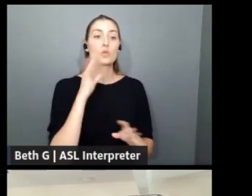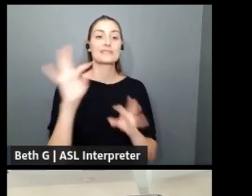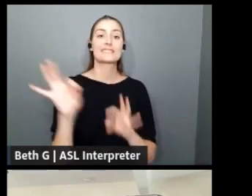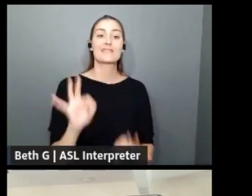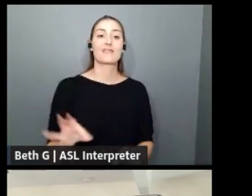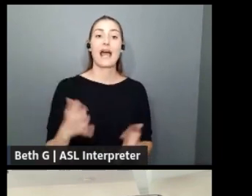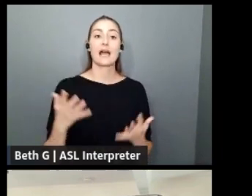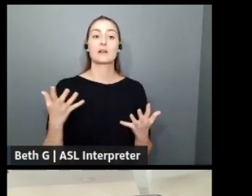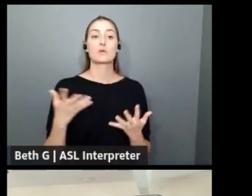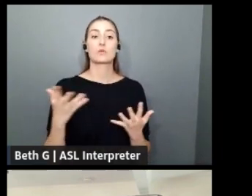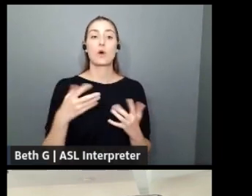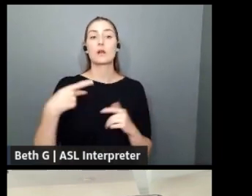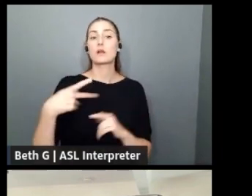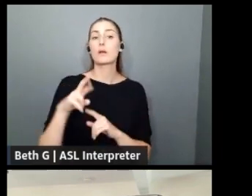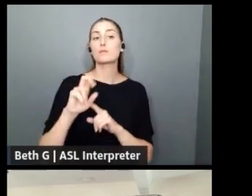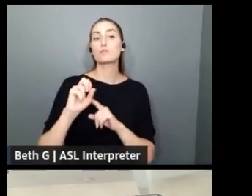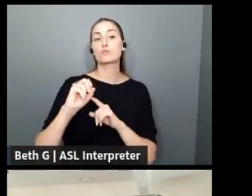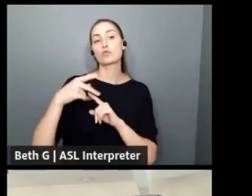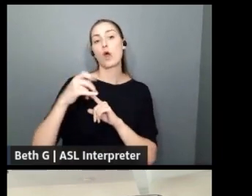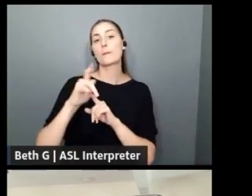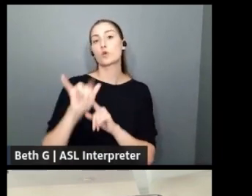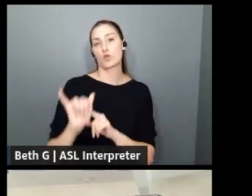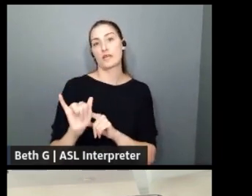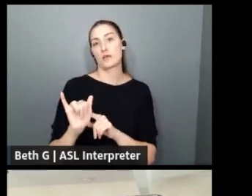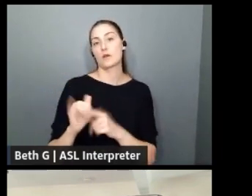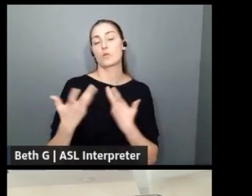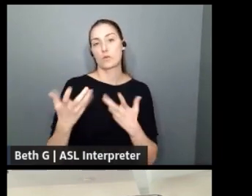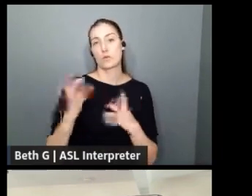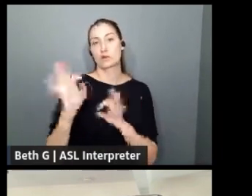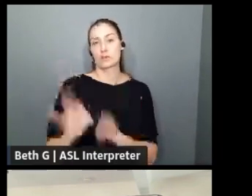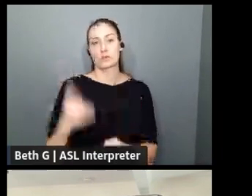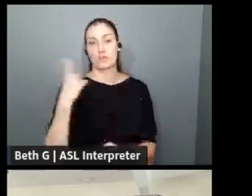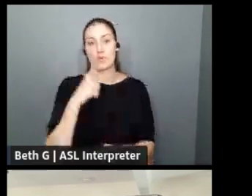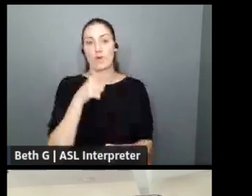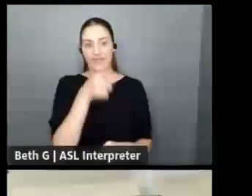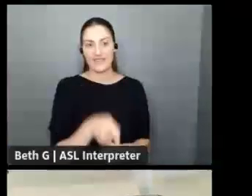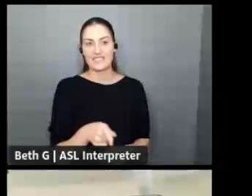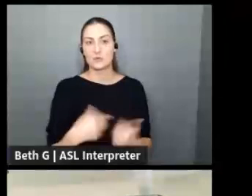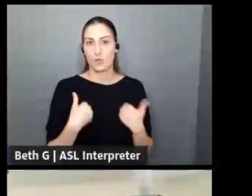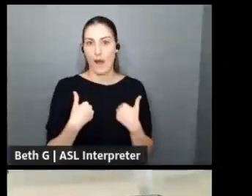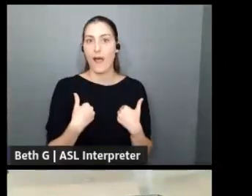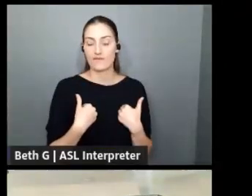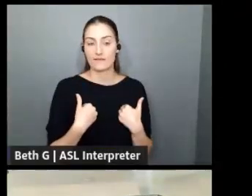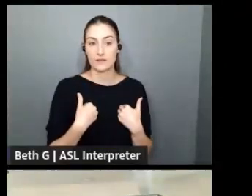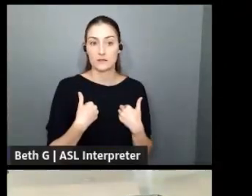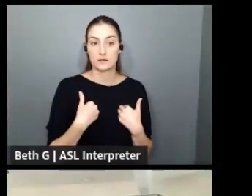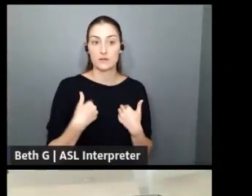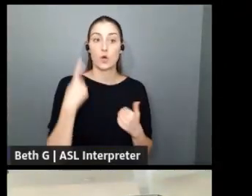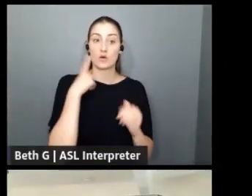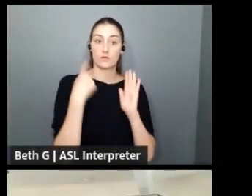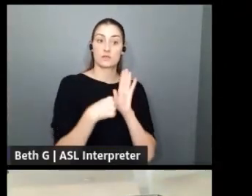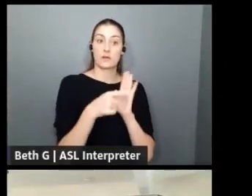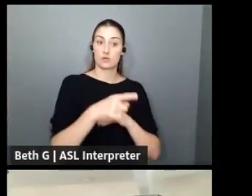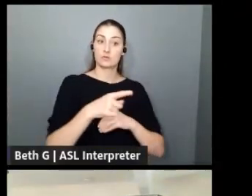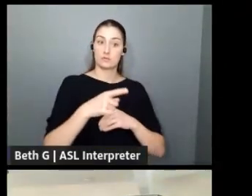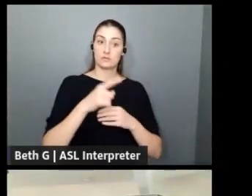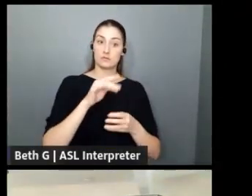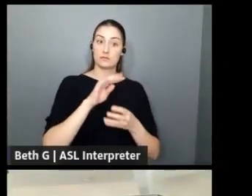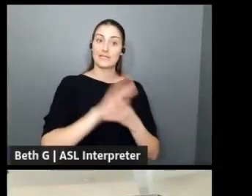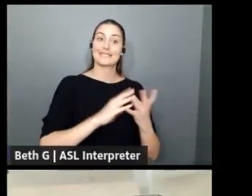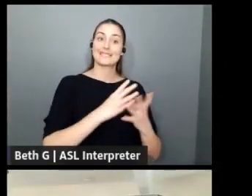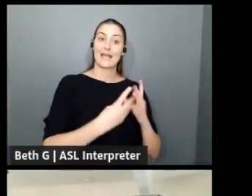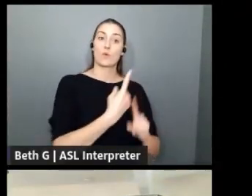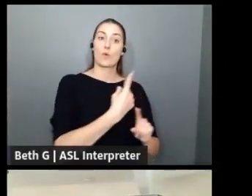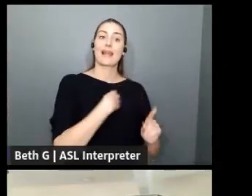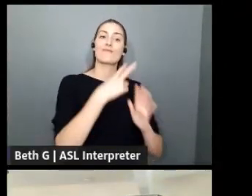want for these resources to have. In this case, table 1 would have a read capacity unit of